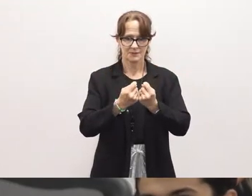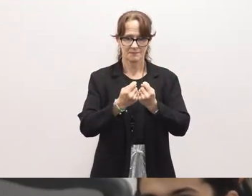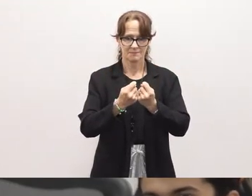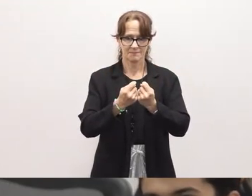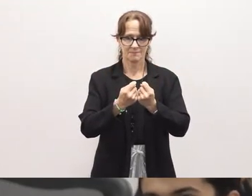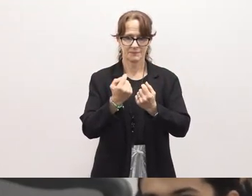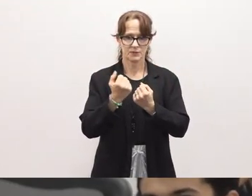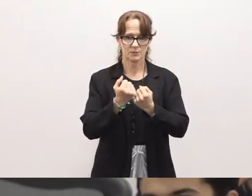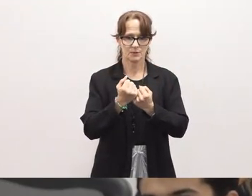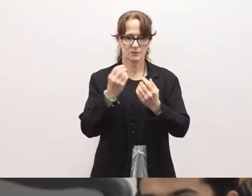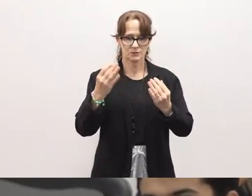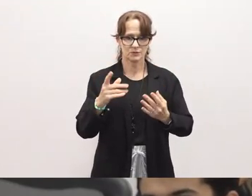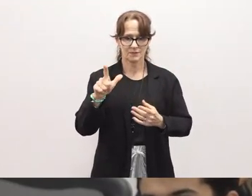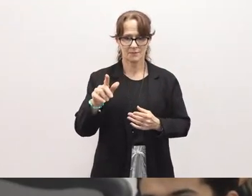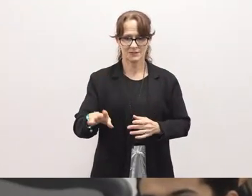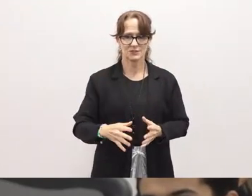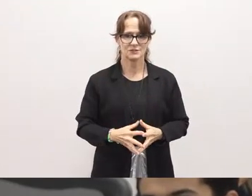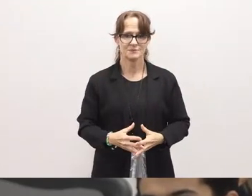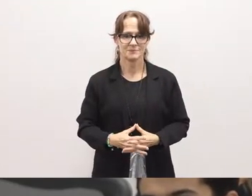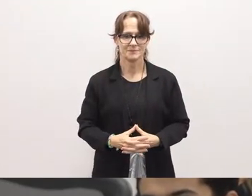in supporting the students of Long Beach.